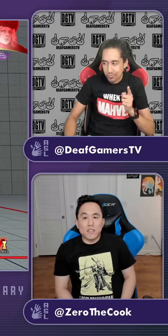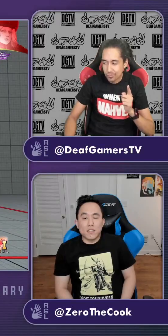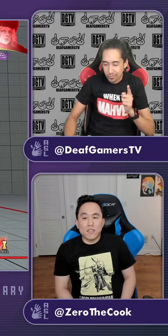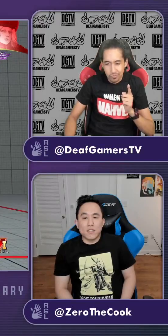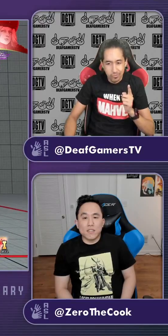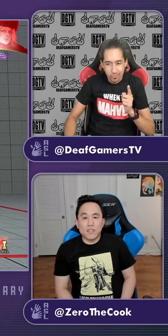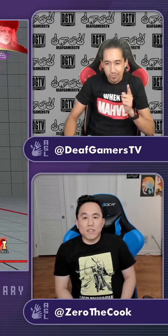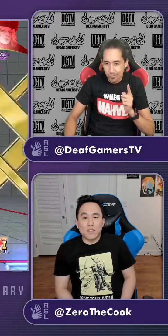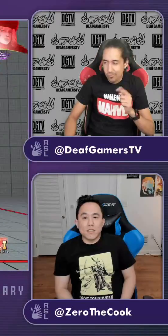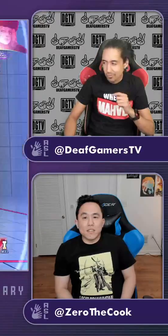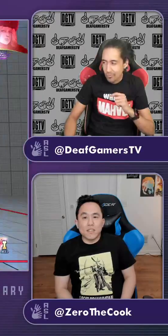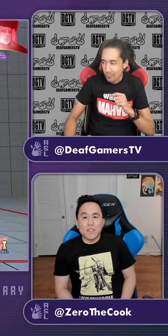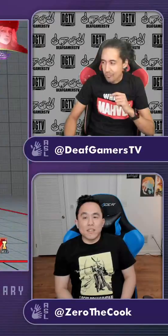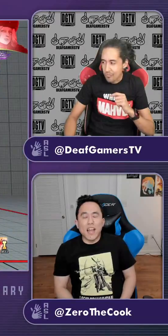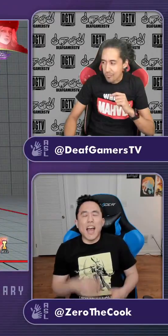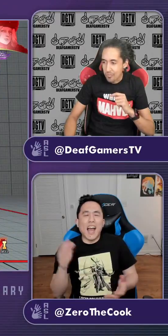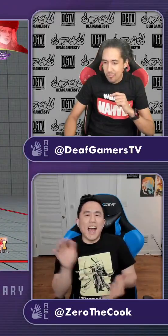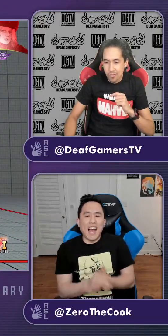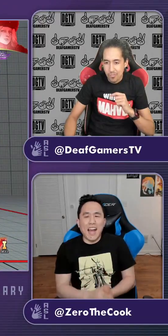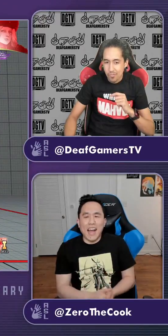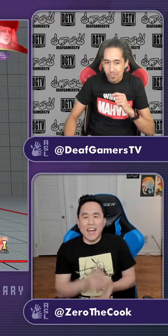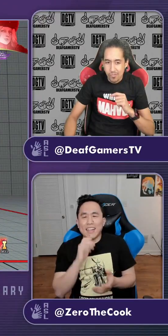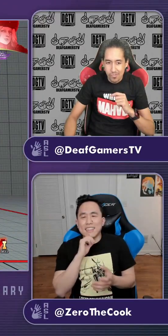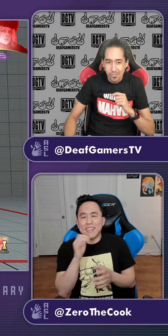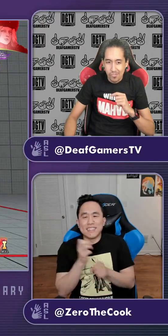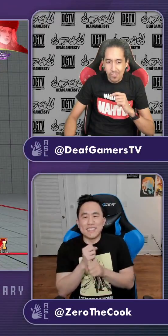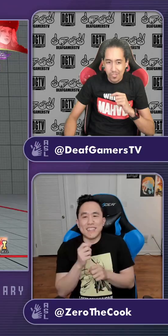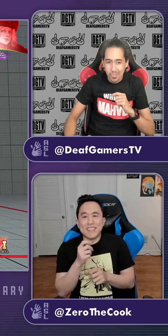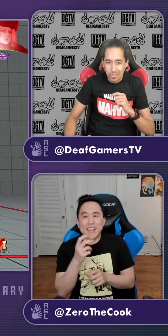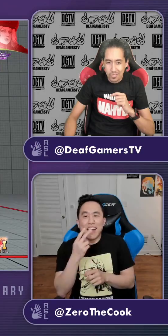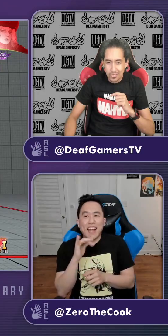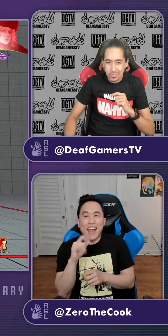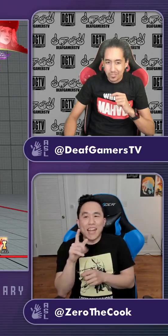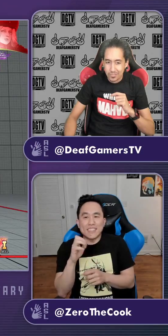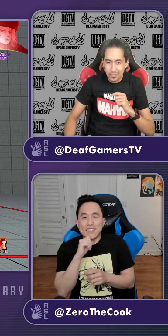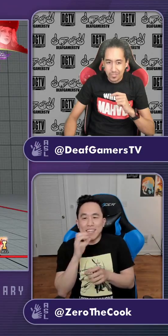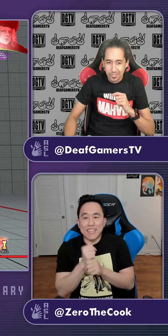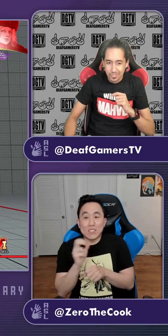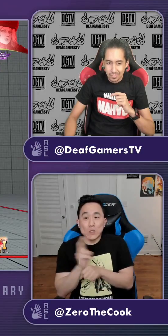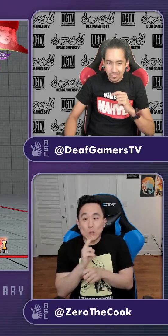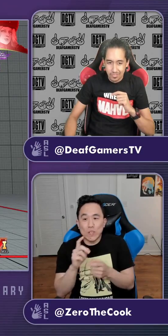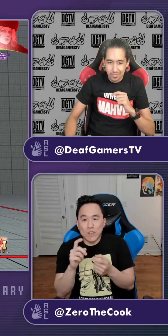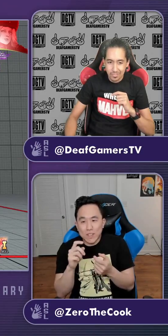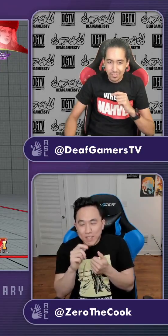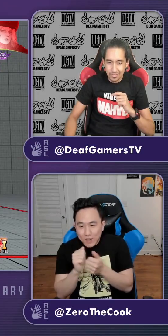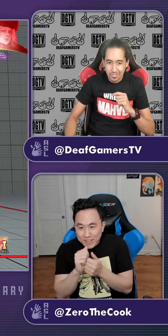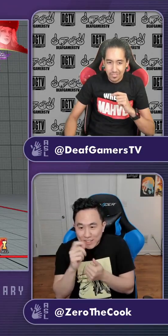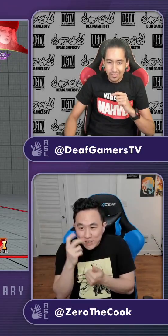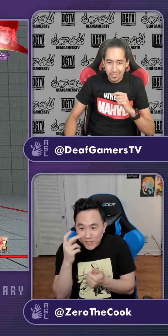of scaling, yeah. Got the throw though. Good stuff.